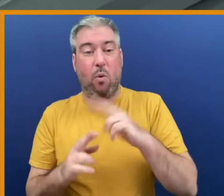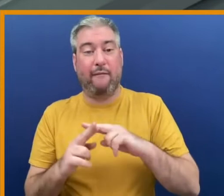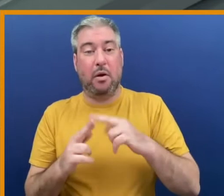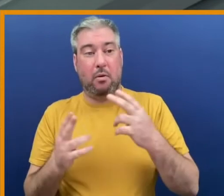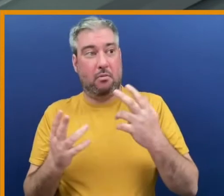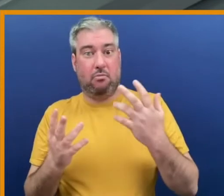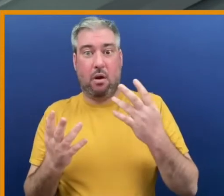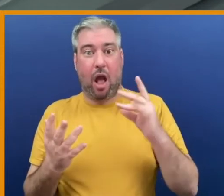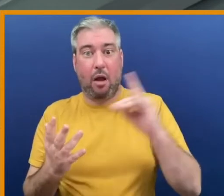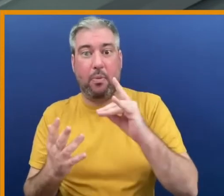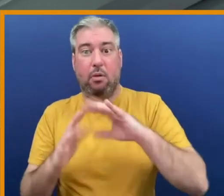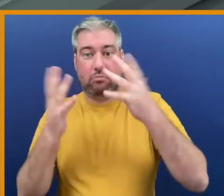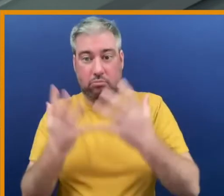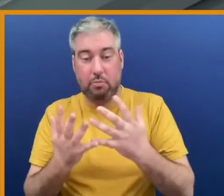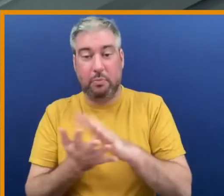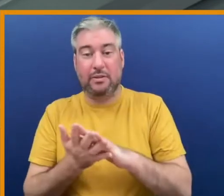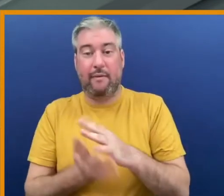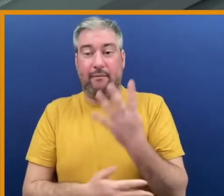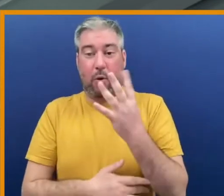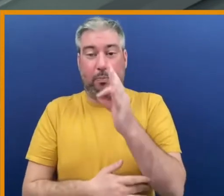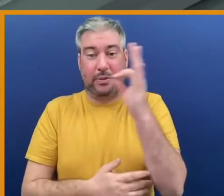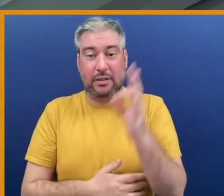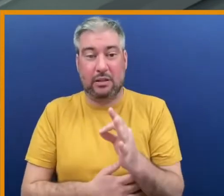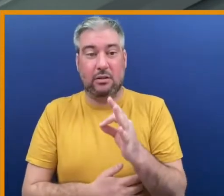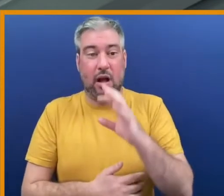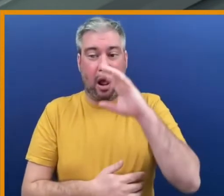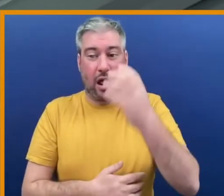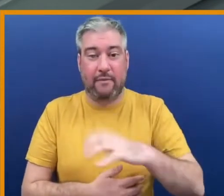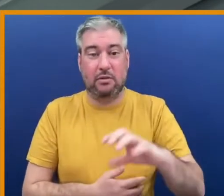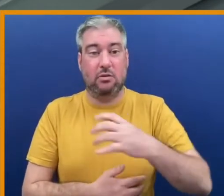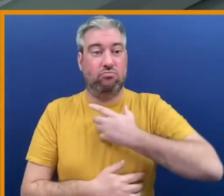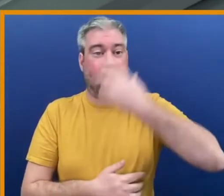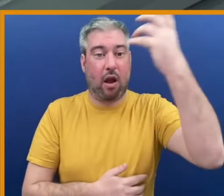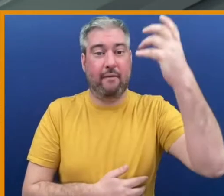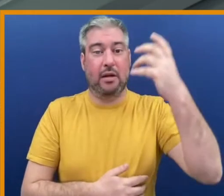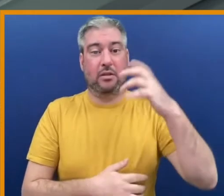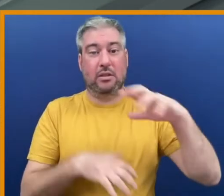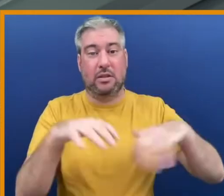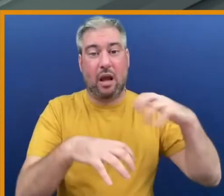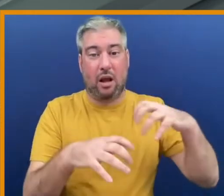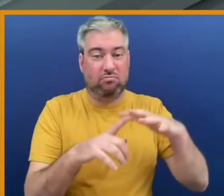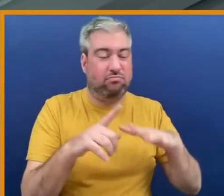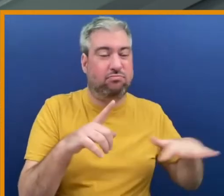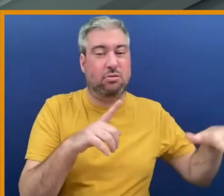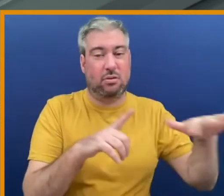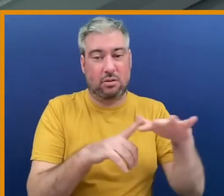rest. And 70% of all the birds alive at this moment are poultry, mostly chickens